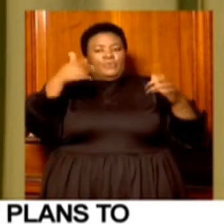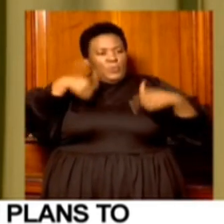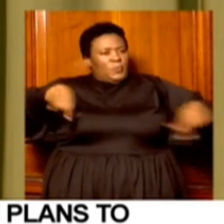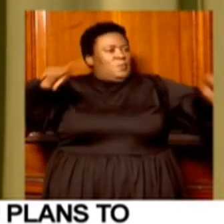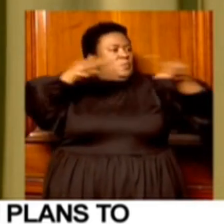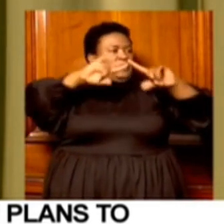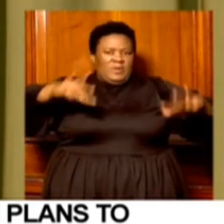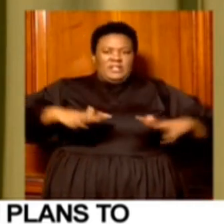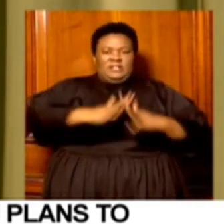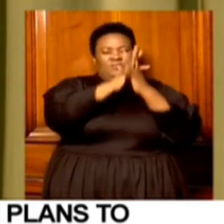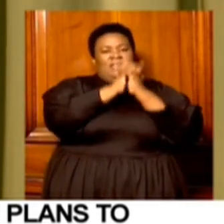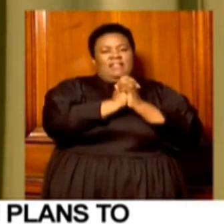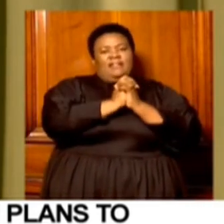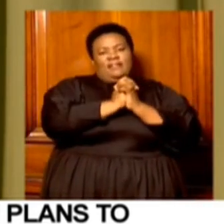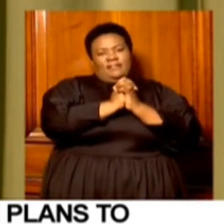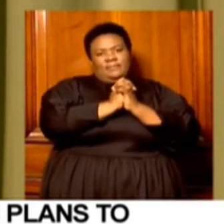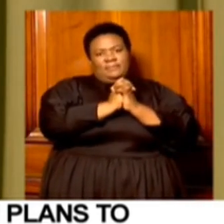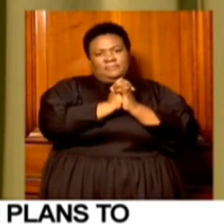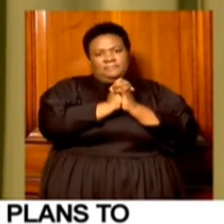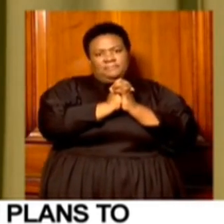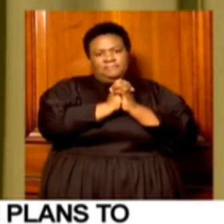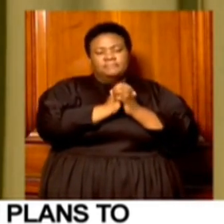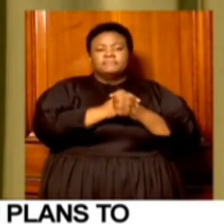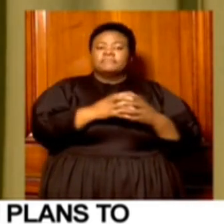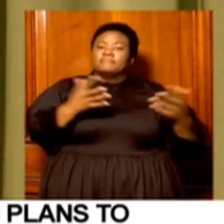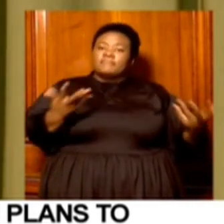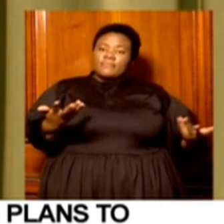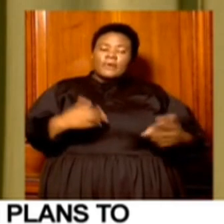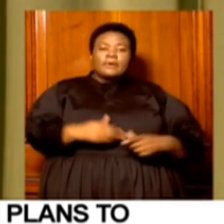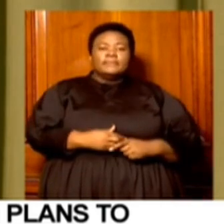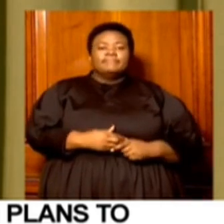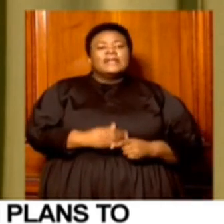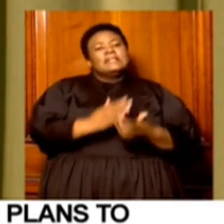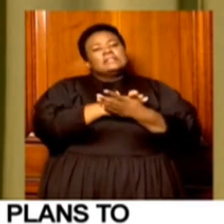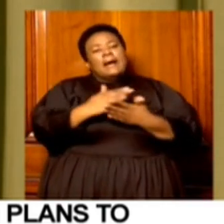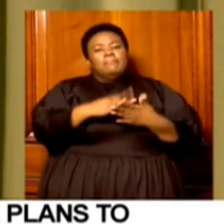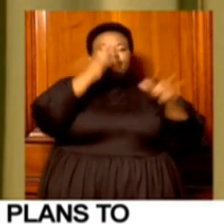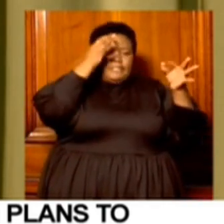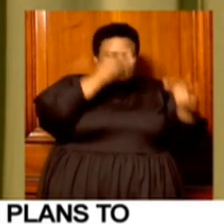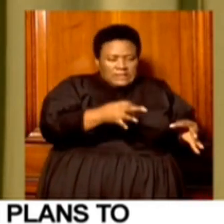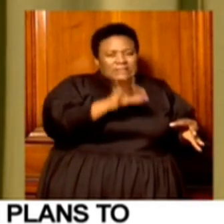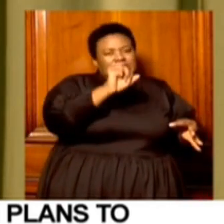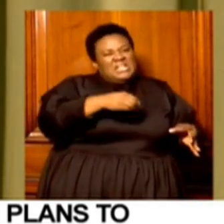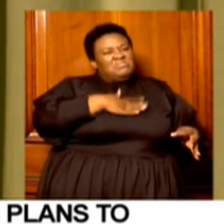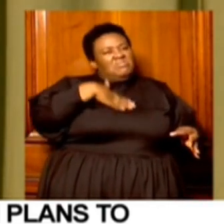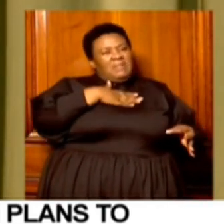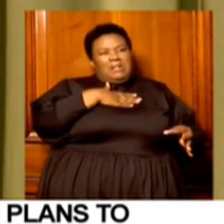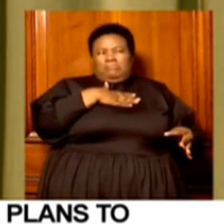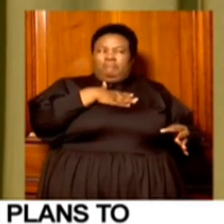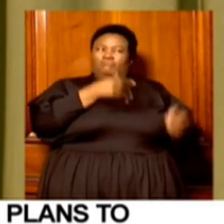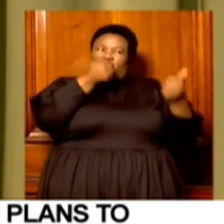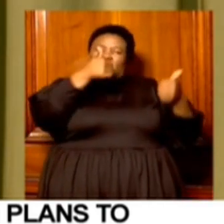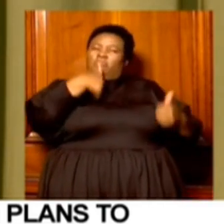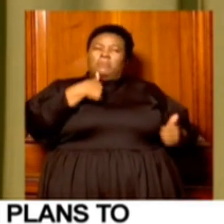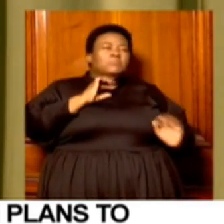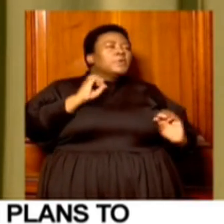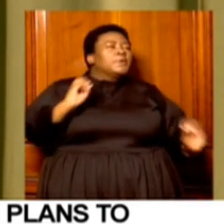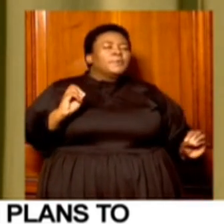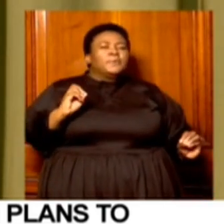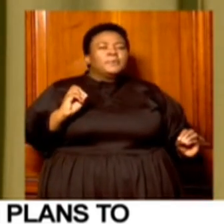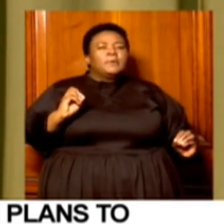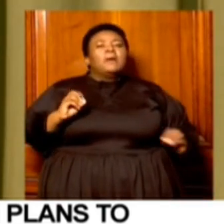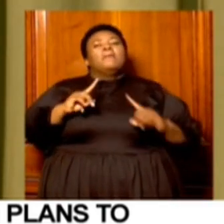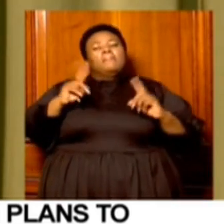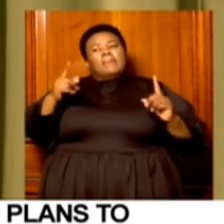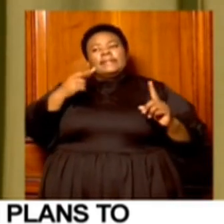And so we might have taken decisions that do not favor you. I appealed to NEDLAC and